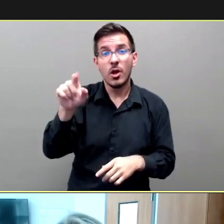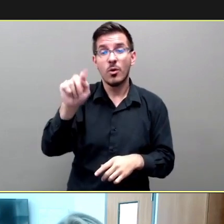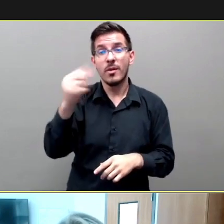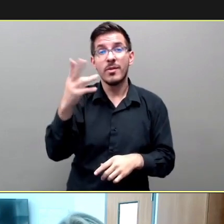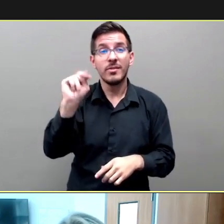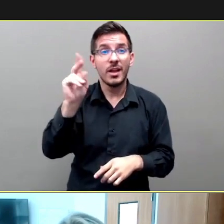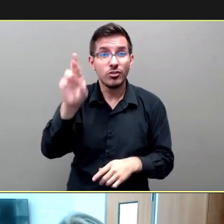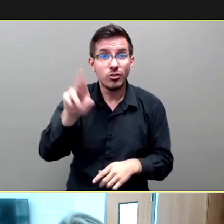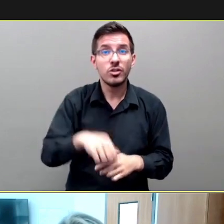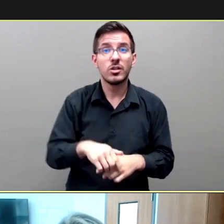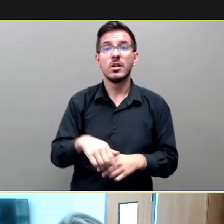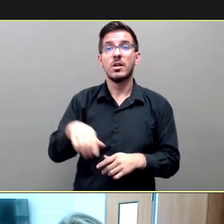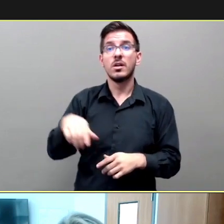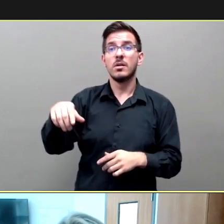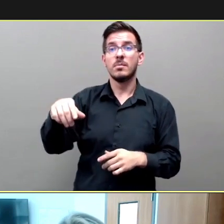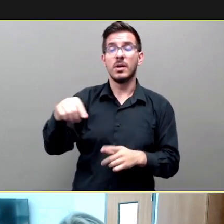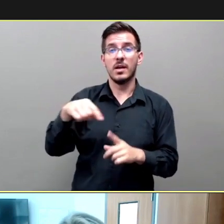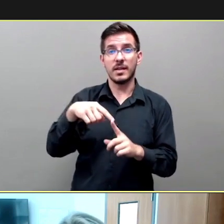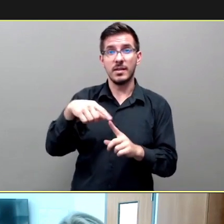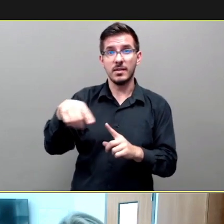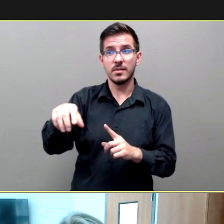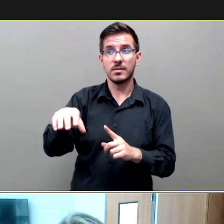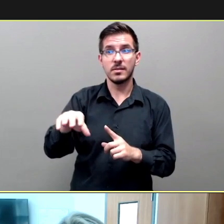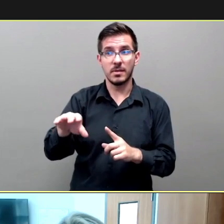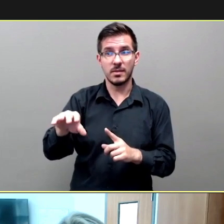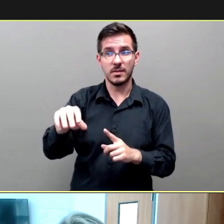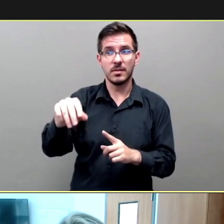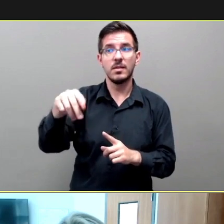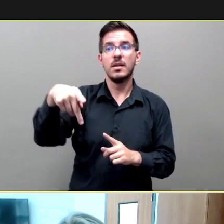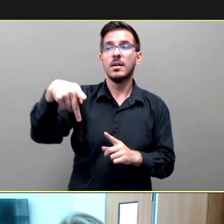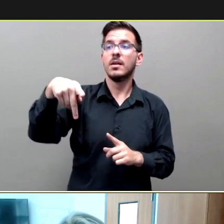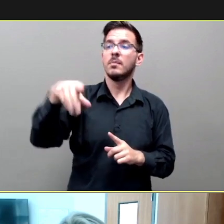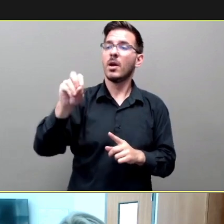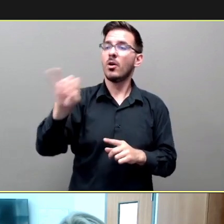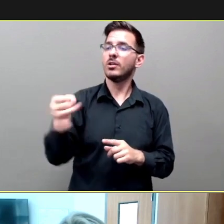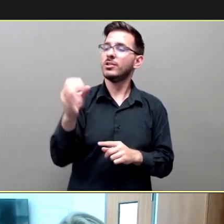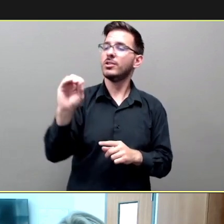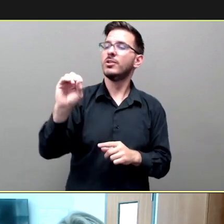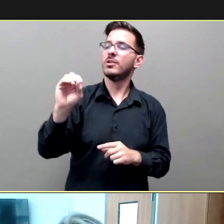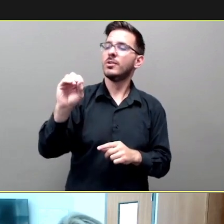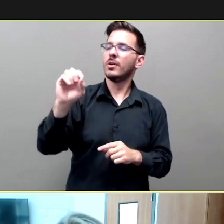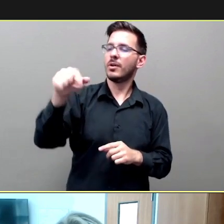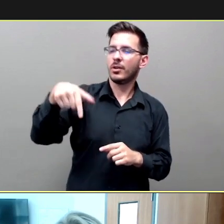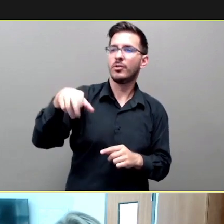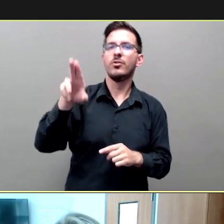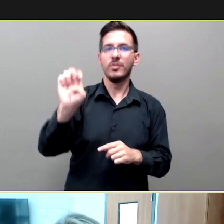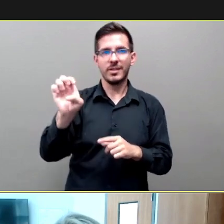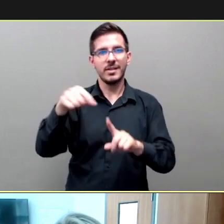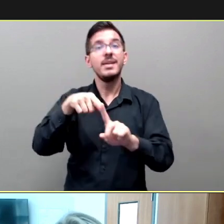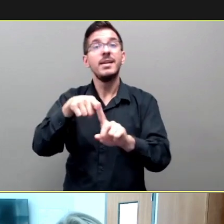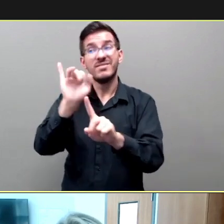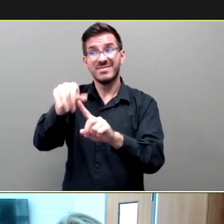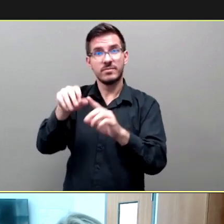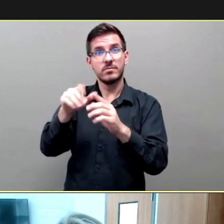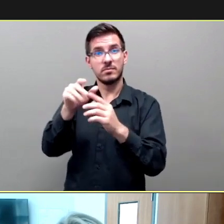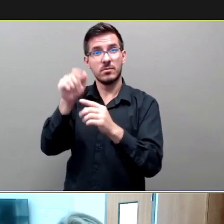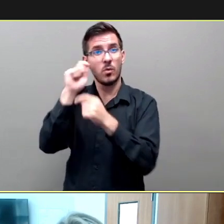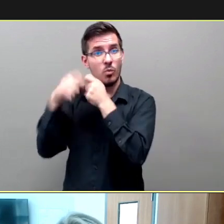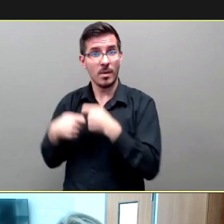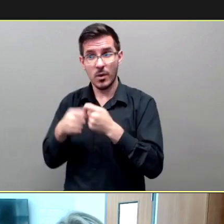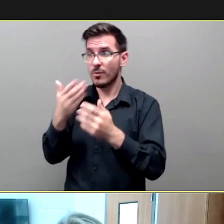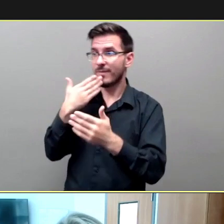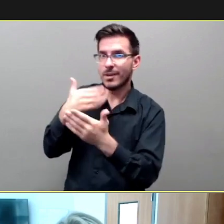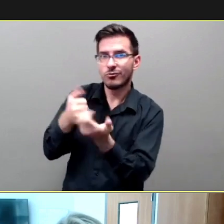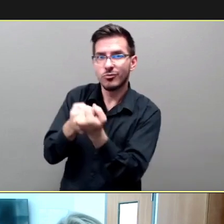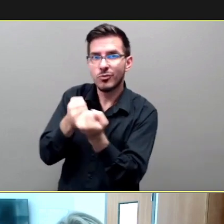Pewaukee Pueblo, because they've really provided a central location for sheltering Native Americans in their resort. They've